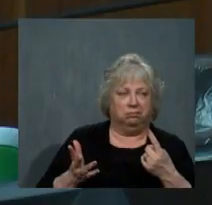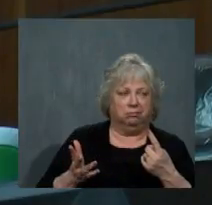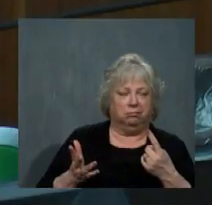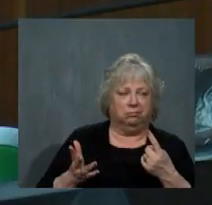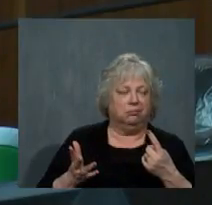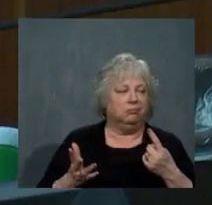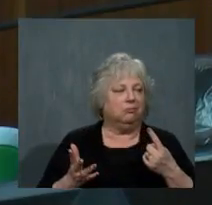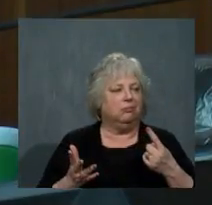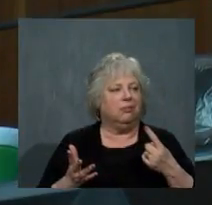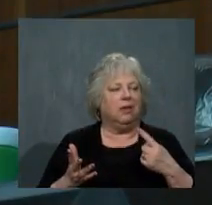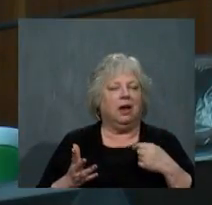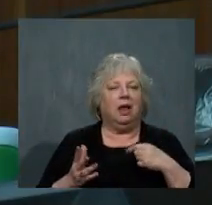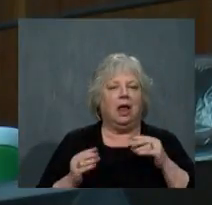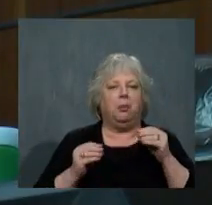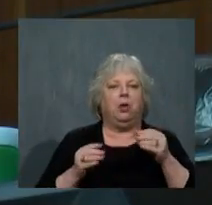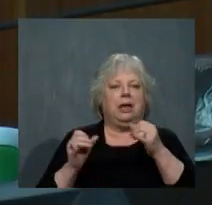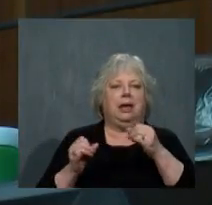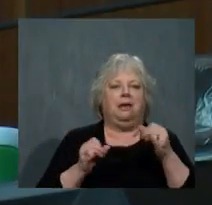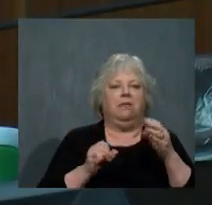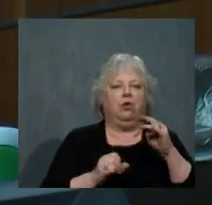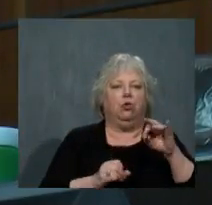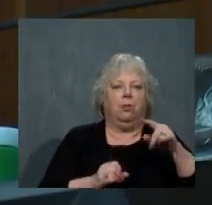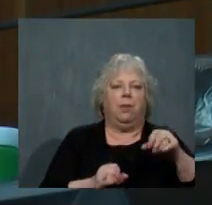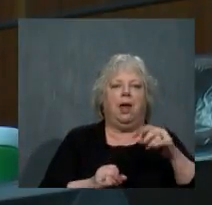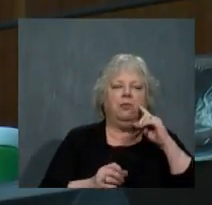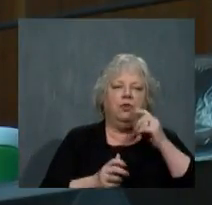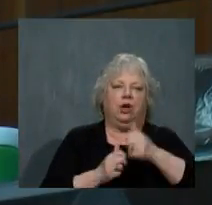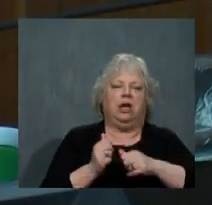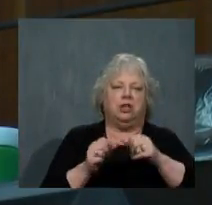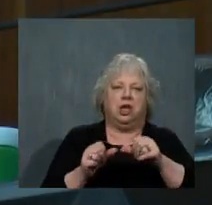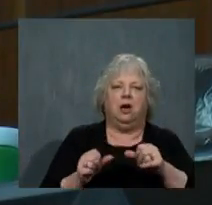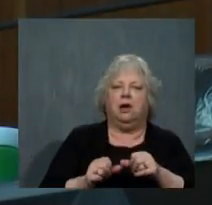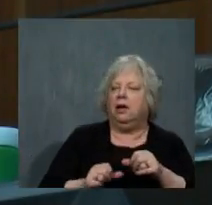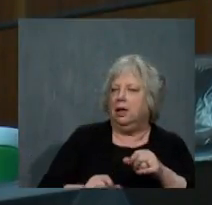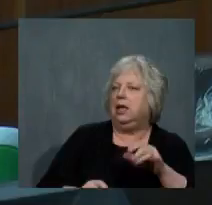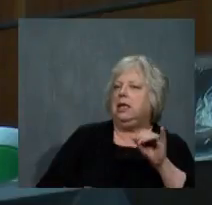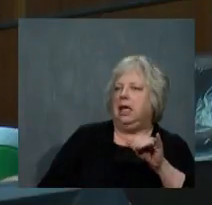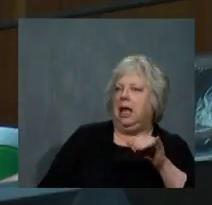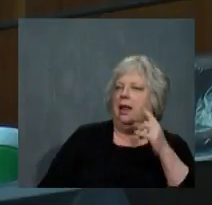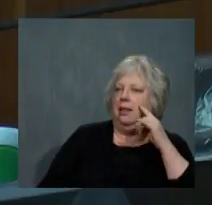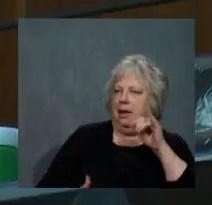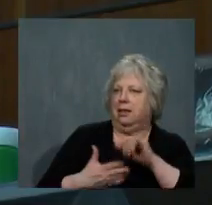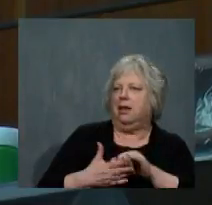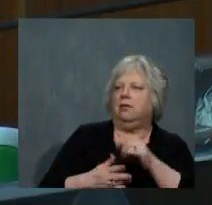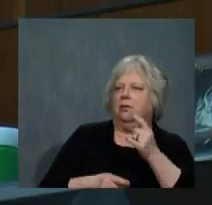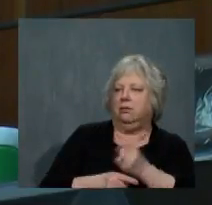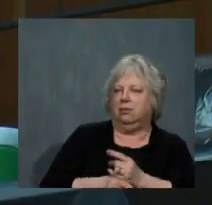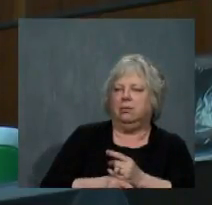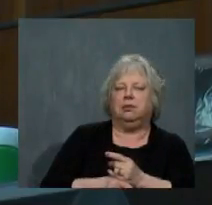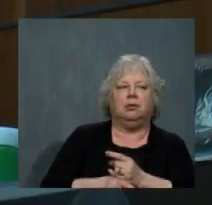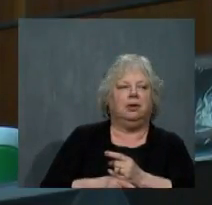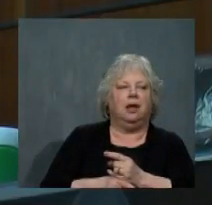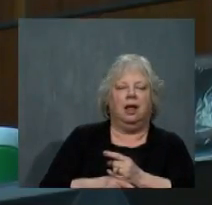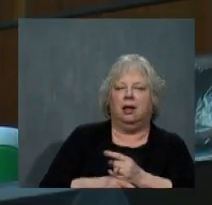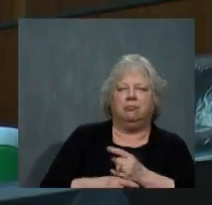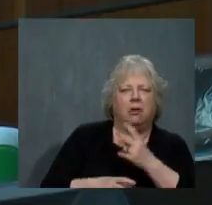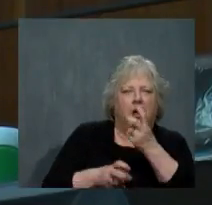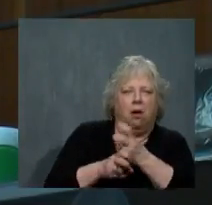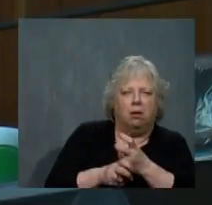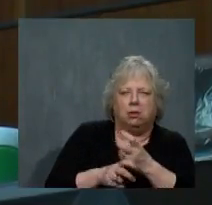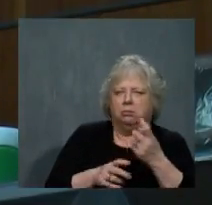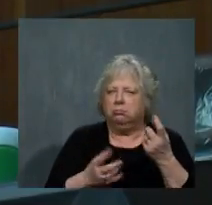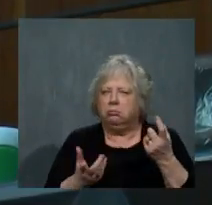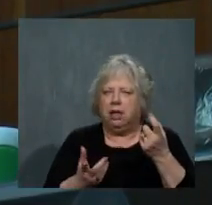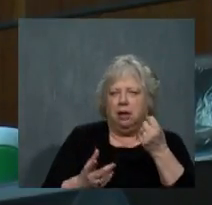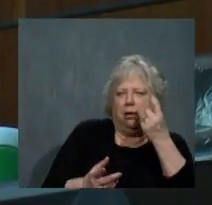I put in individual maps for each individual areas. I think that's it. I'm trying to get it's hard to get a